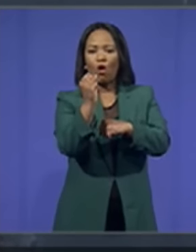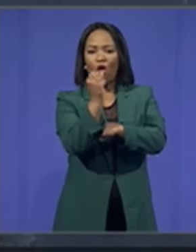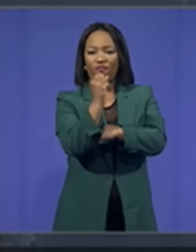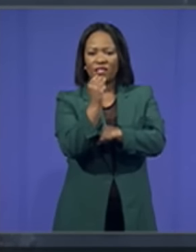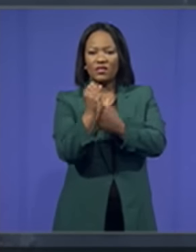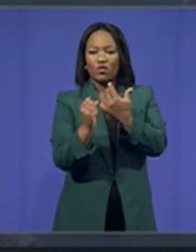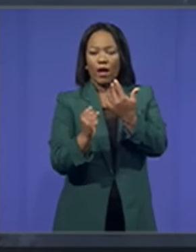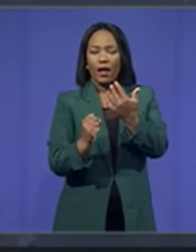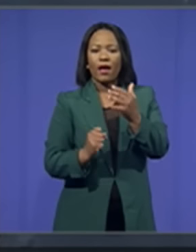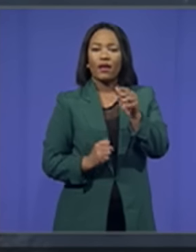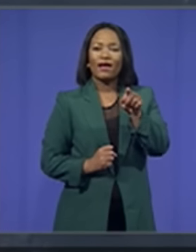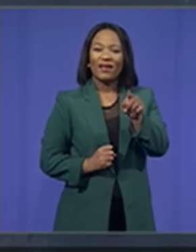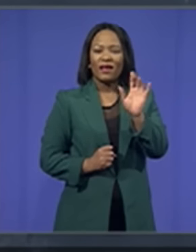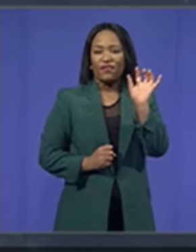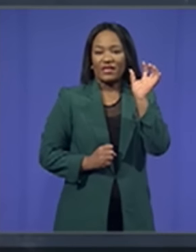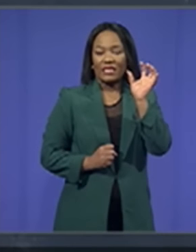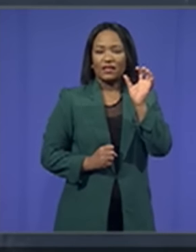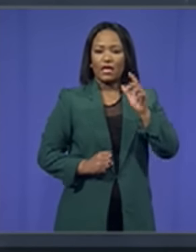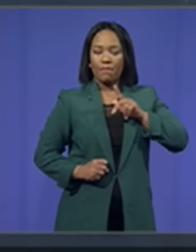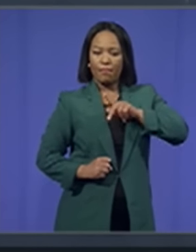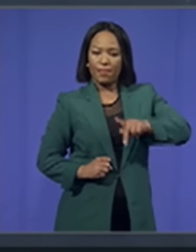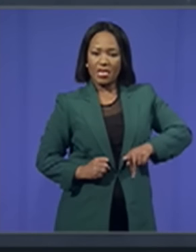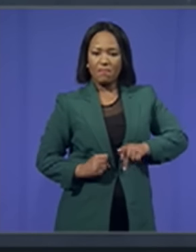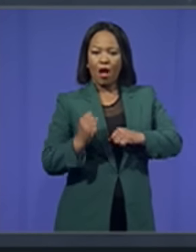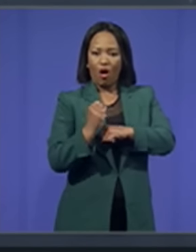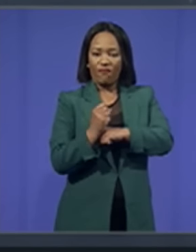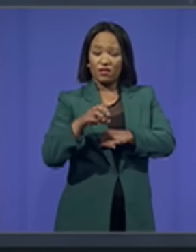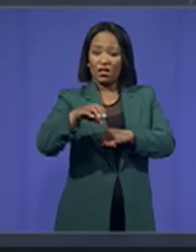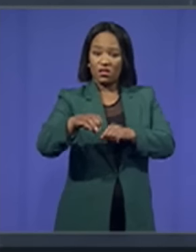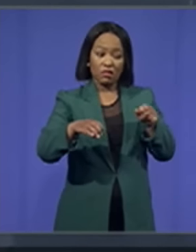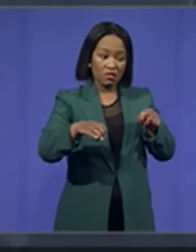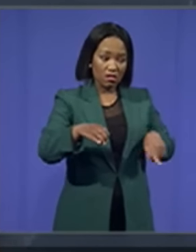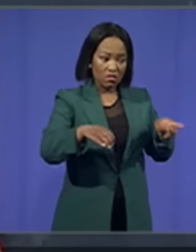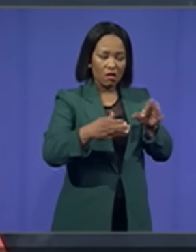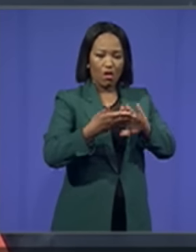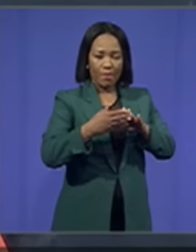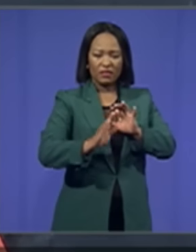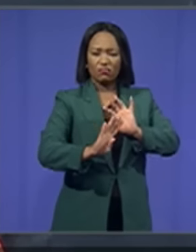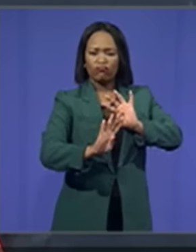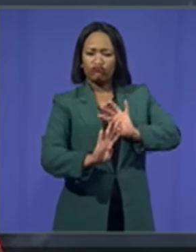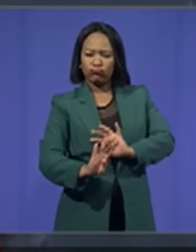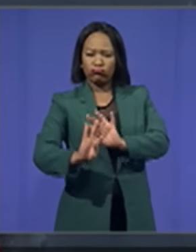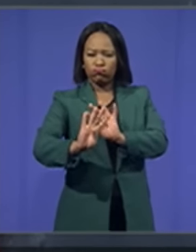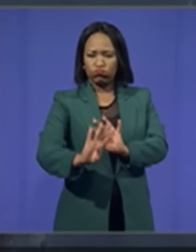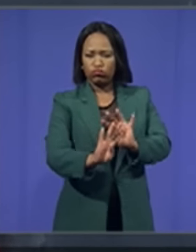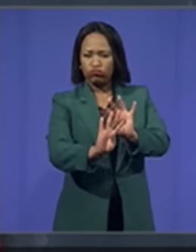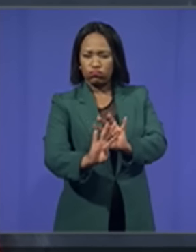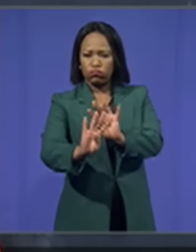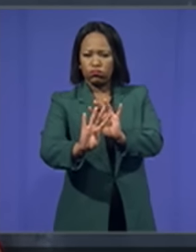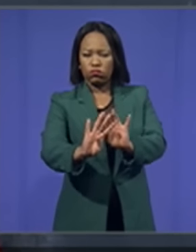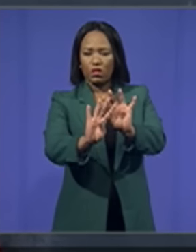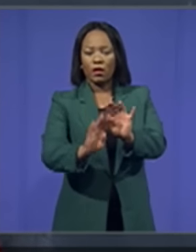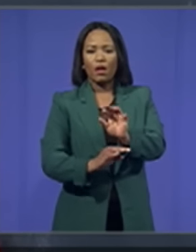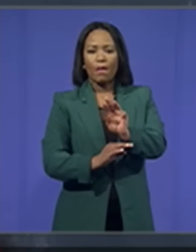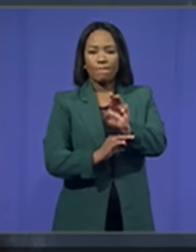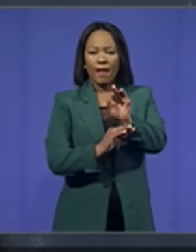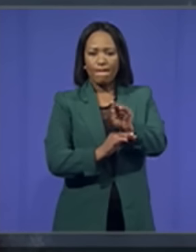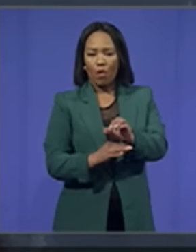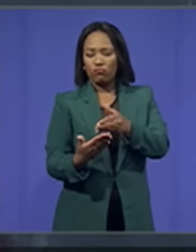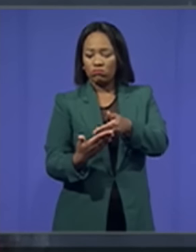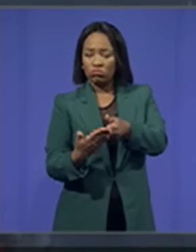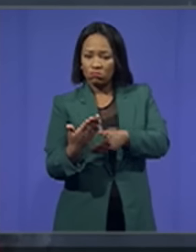Free State, kantorong tsa mopremieri e leng Mmakhwini Letswa Mathai, mo ba neng ba hlahisa ditletlebo tsa bona le dingongoreo tsa bona le ntho tseo ba ka